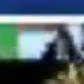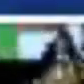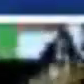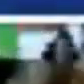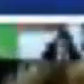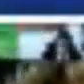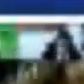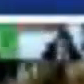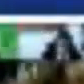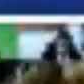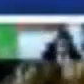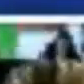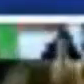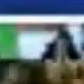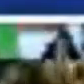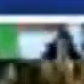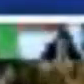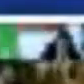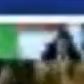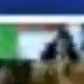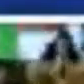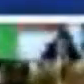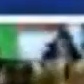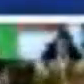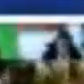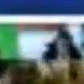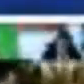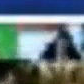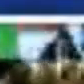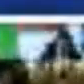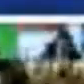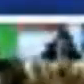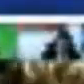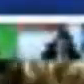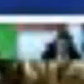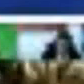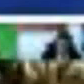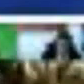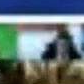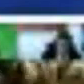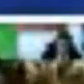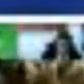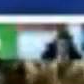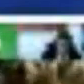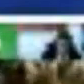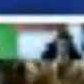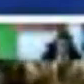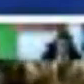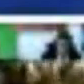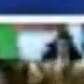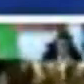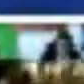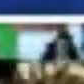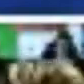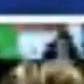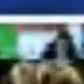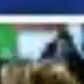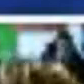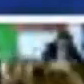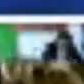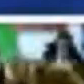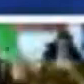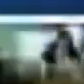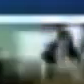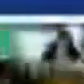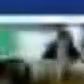apply for their premises to have a private network there. It's not allowed to, for